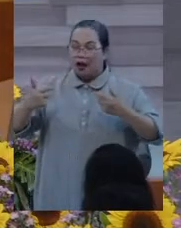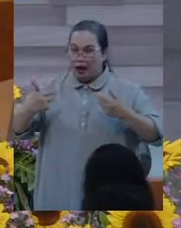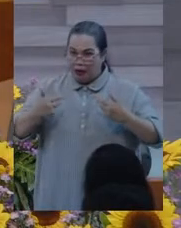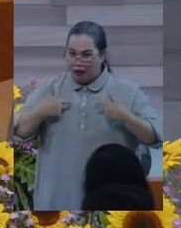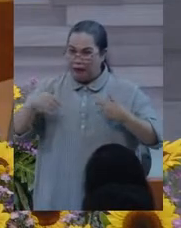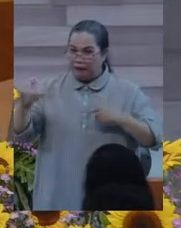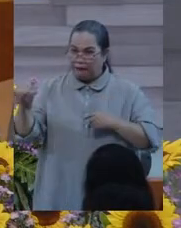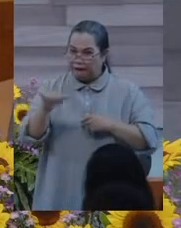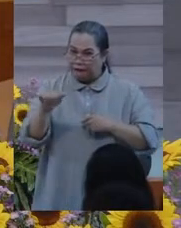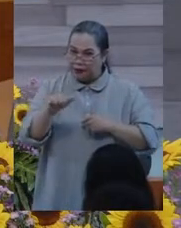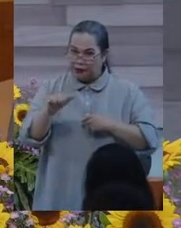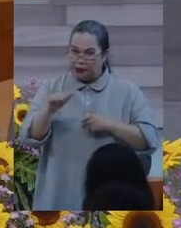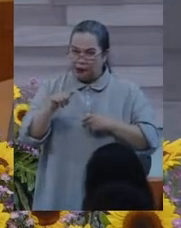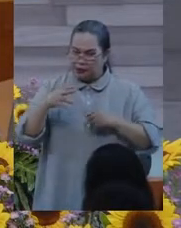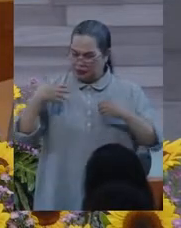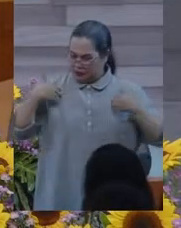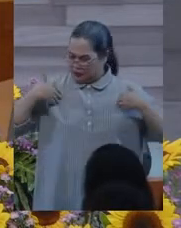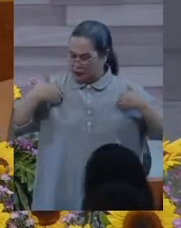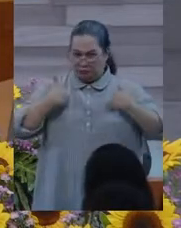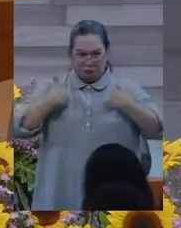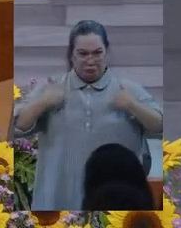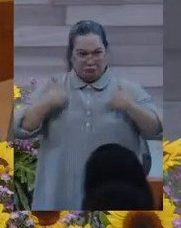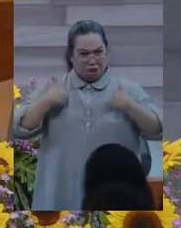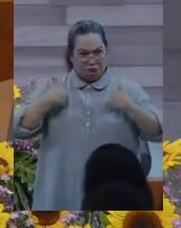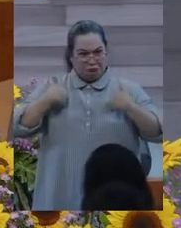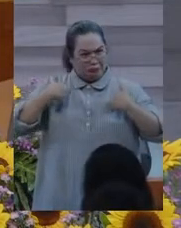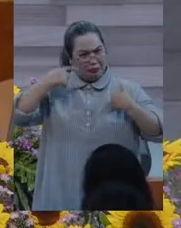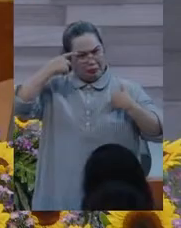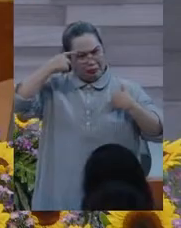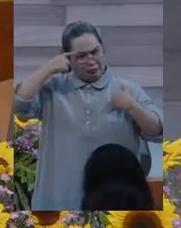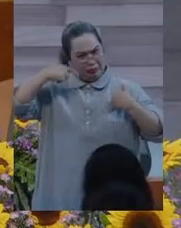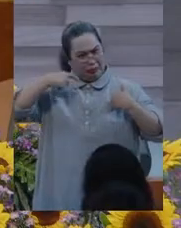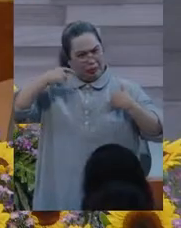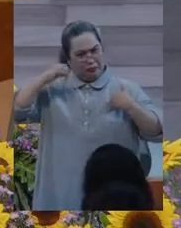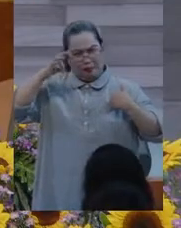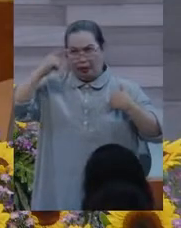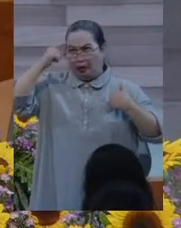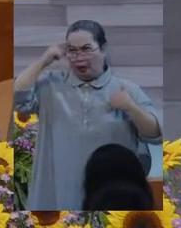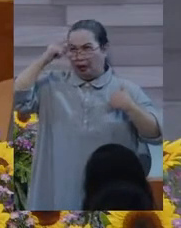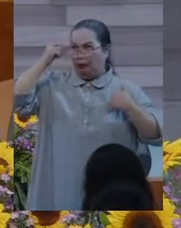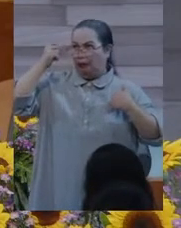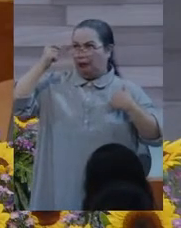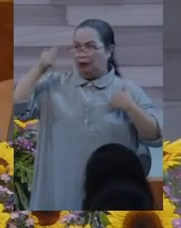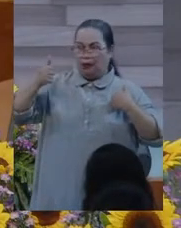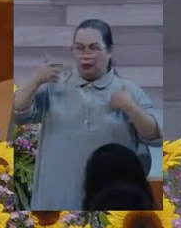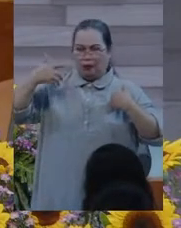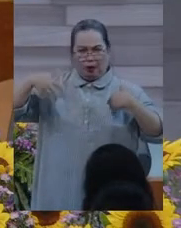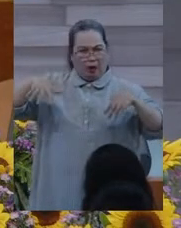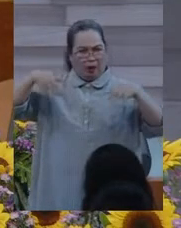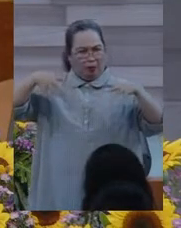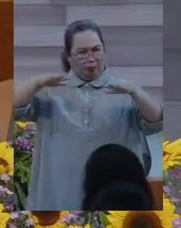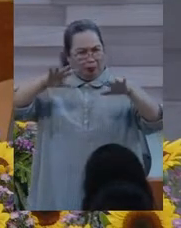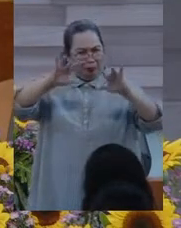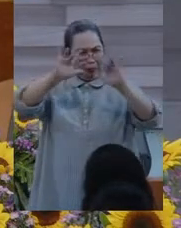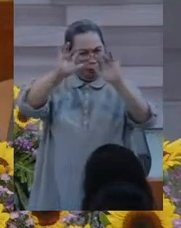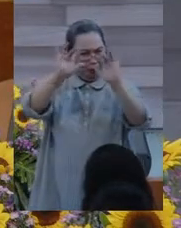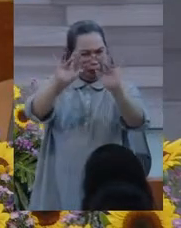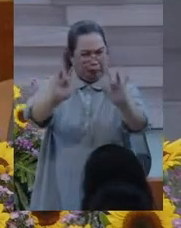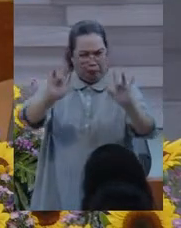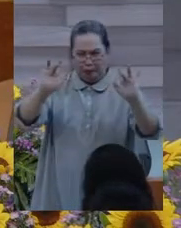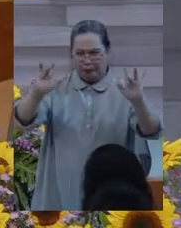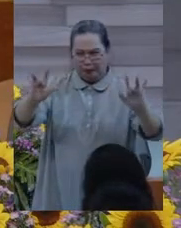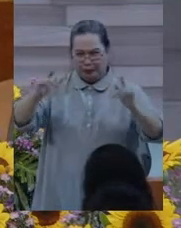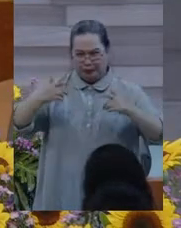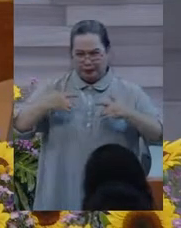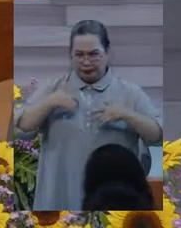like unreasoning animals, understand instinctively. Woe to them! For they